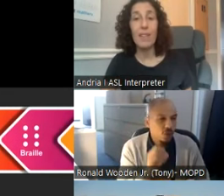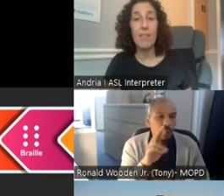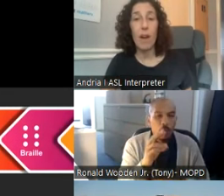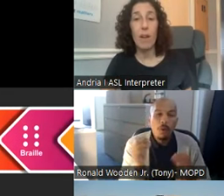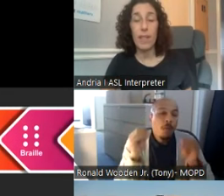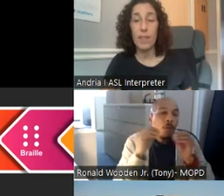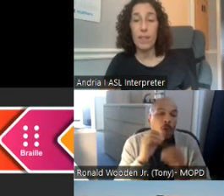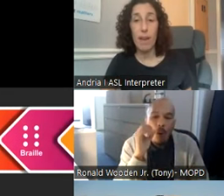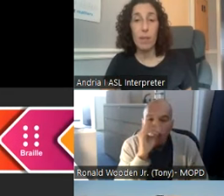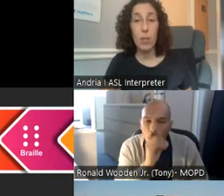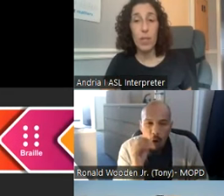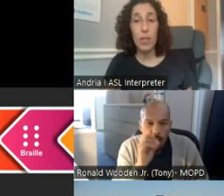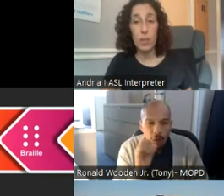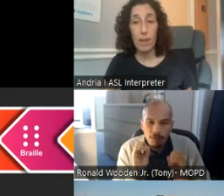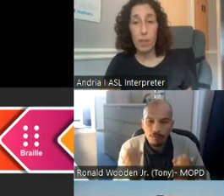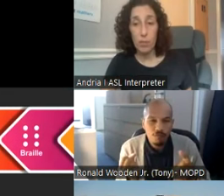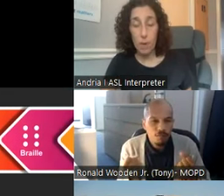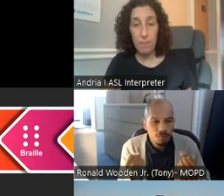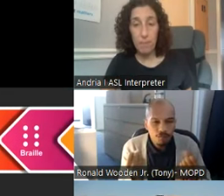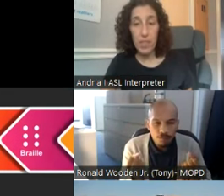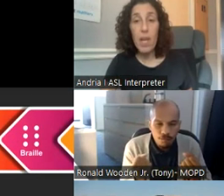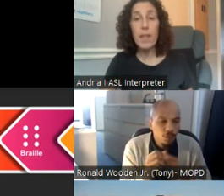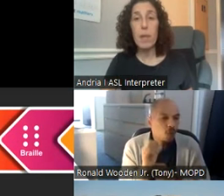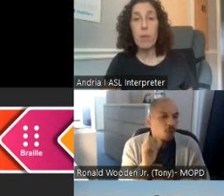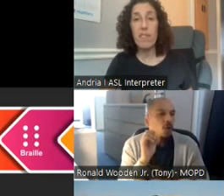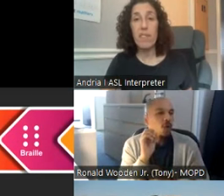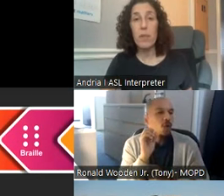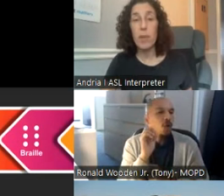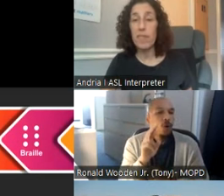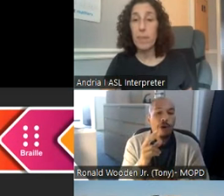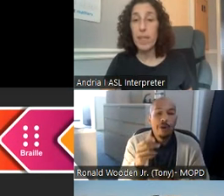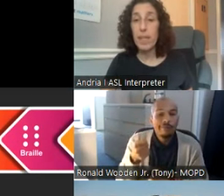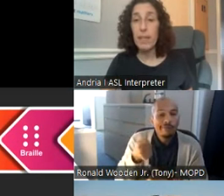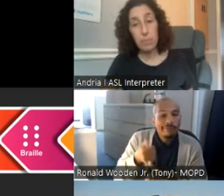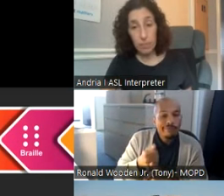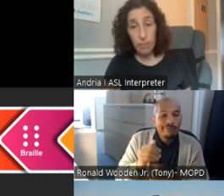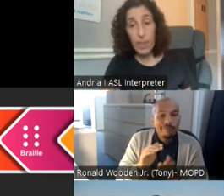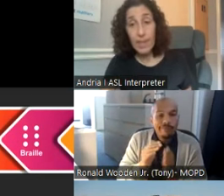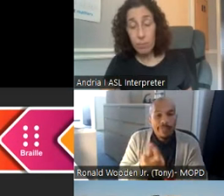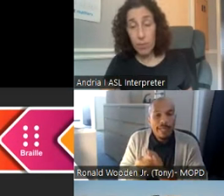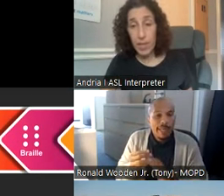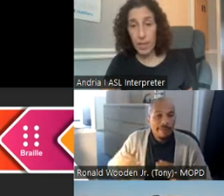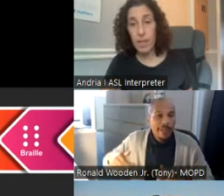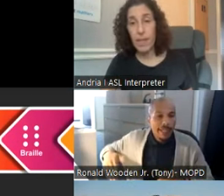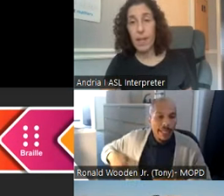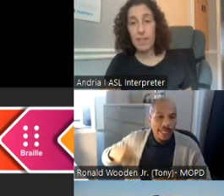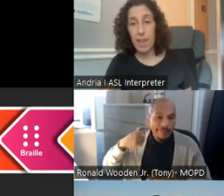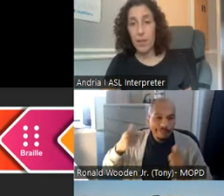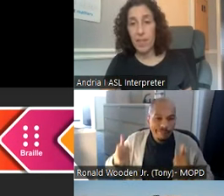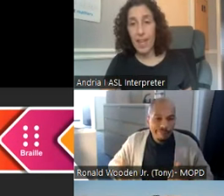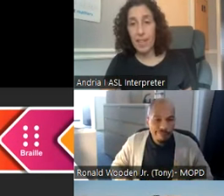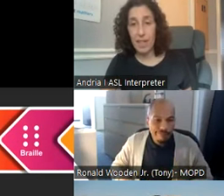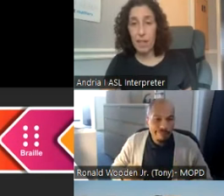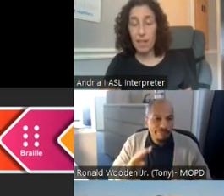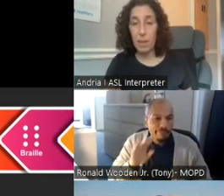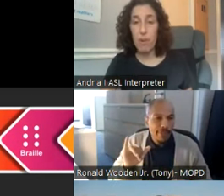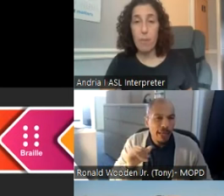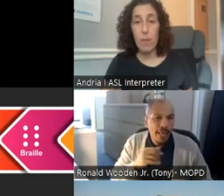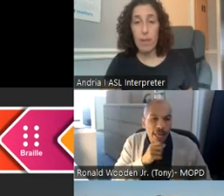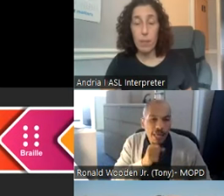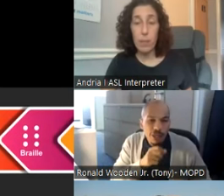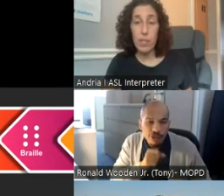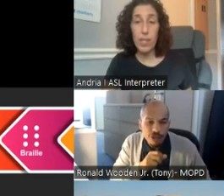not involved in the deaf community or deaf culture. That'd be a person who is speaking, lip reading, is not using ASL as